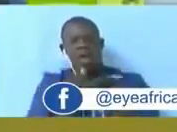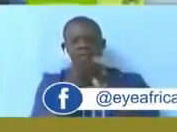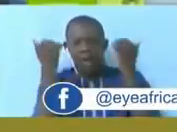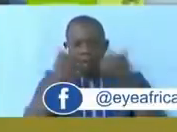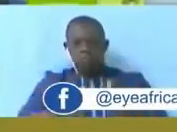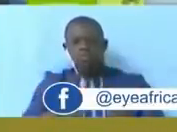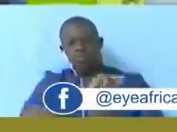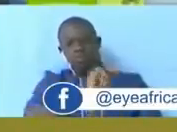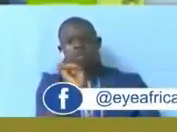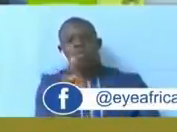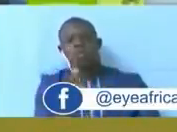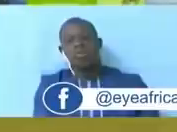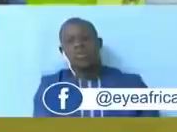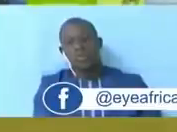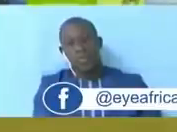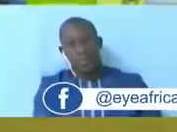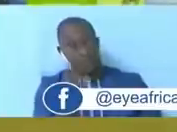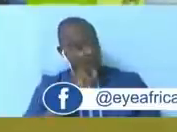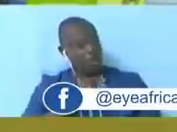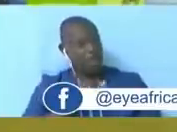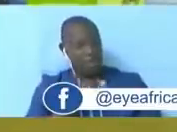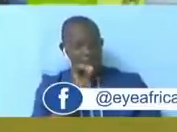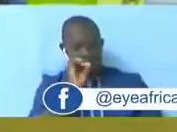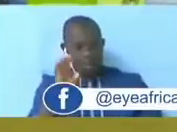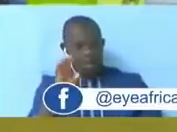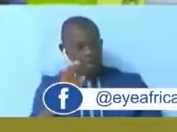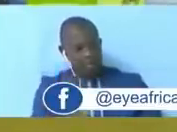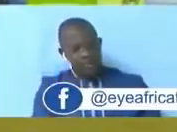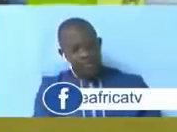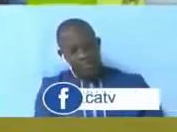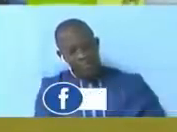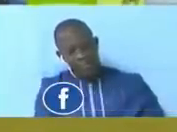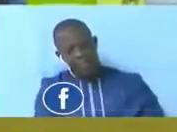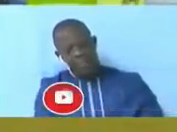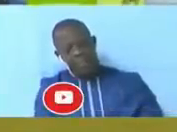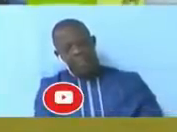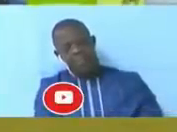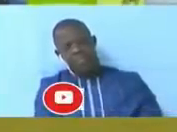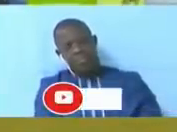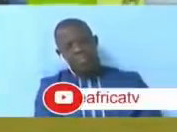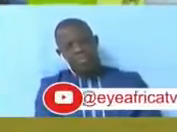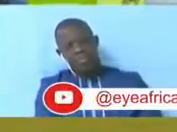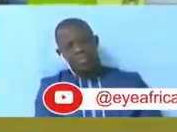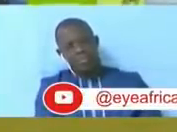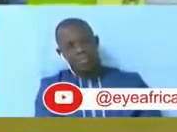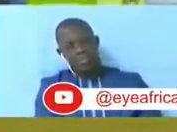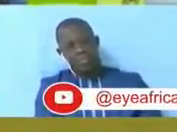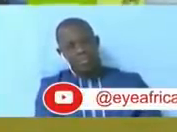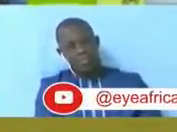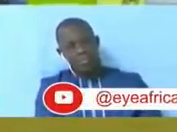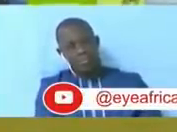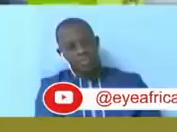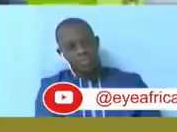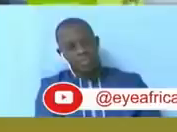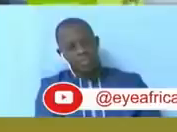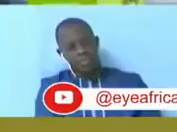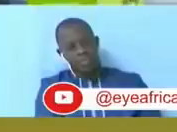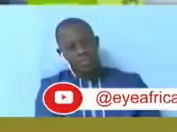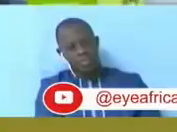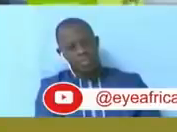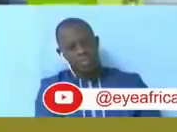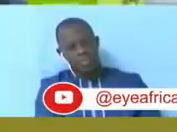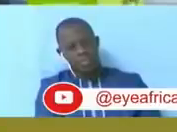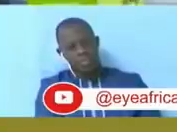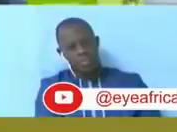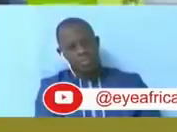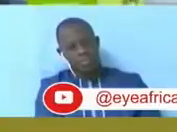Akonye ngalonne amanke ku kensa ontide amanke kuti fananka foko kole menning akolu benta. Ngalon ko mole be